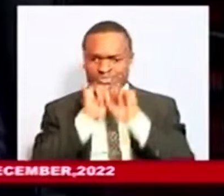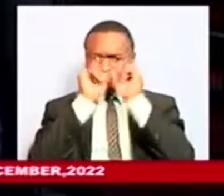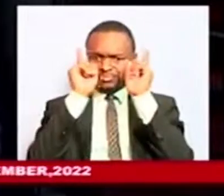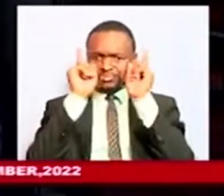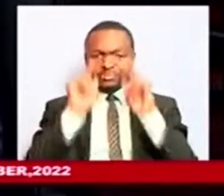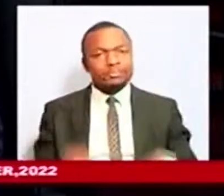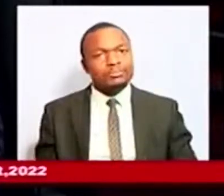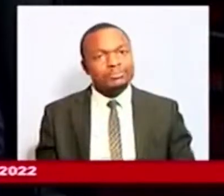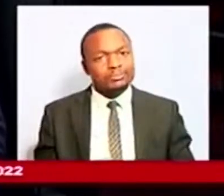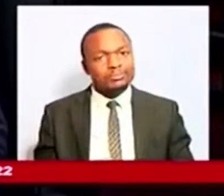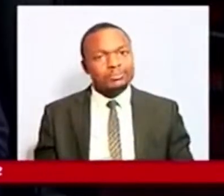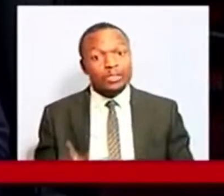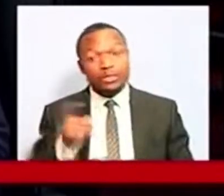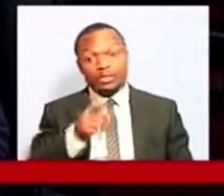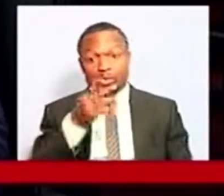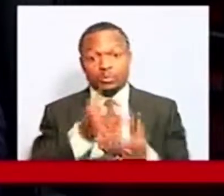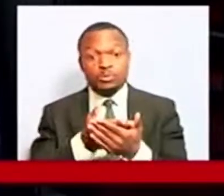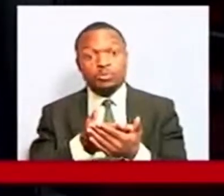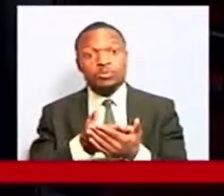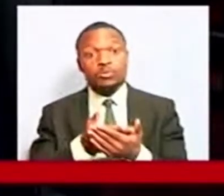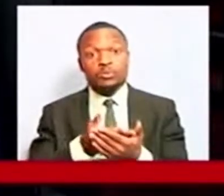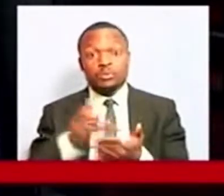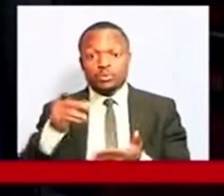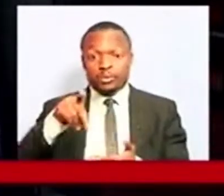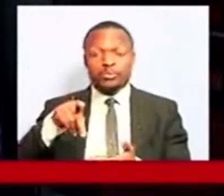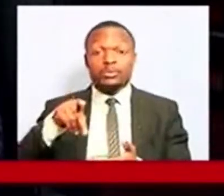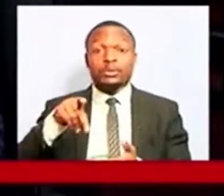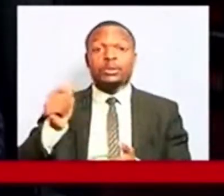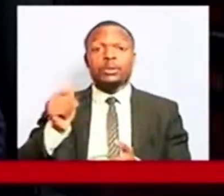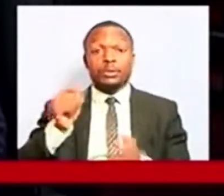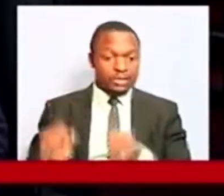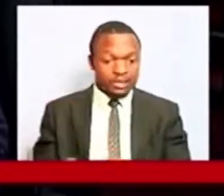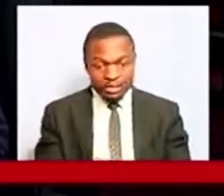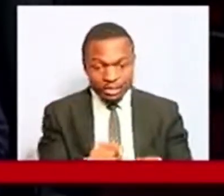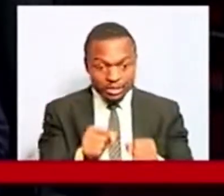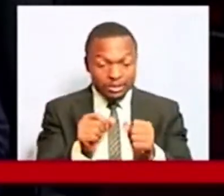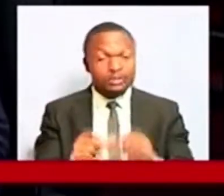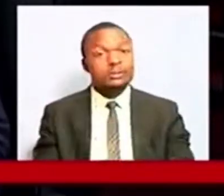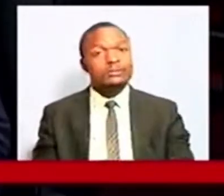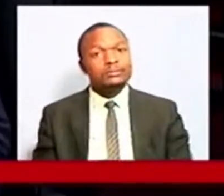surprisingly, you bought the PS system, and the